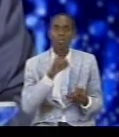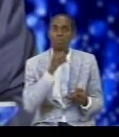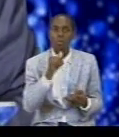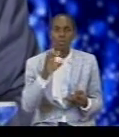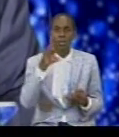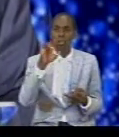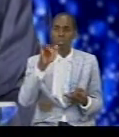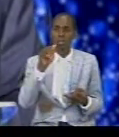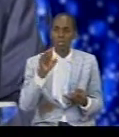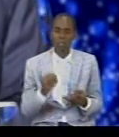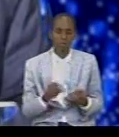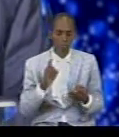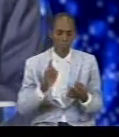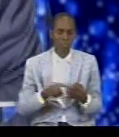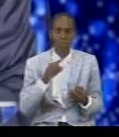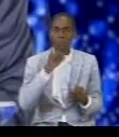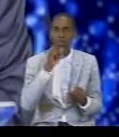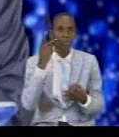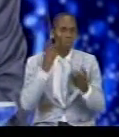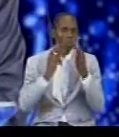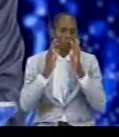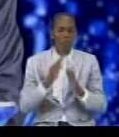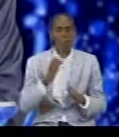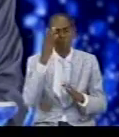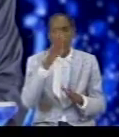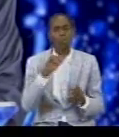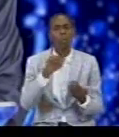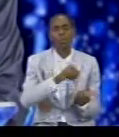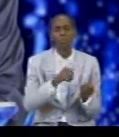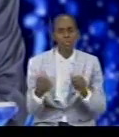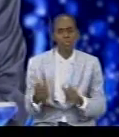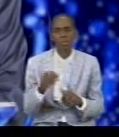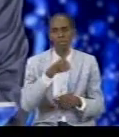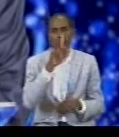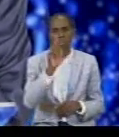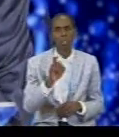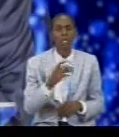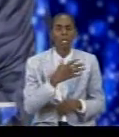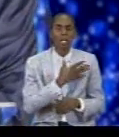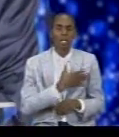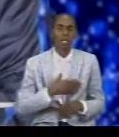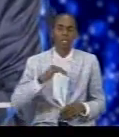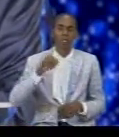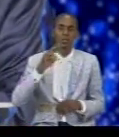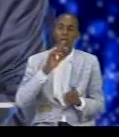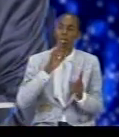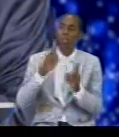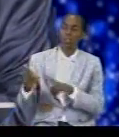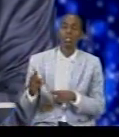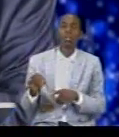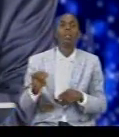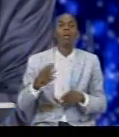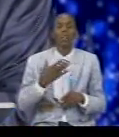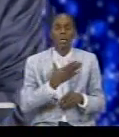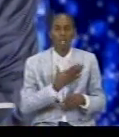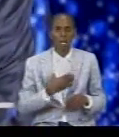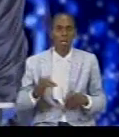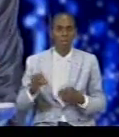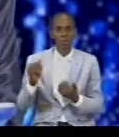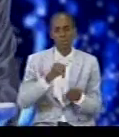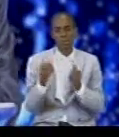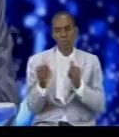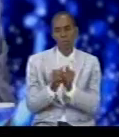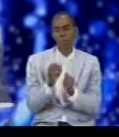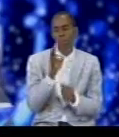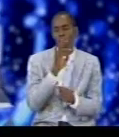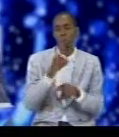them, saying, "I baptize with water, but there standeth one among you, whom ye know not. He